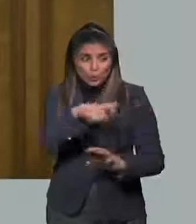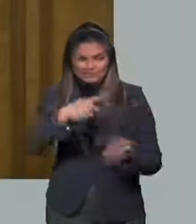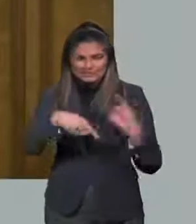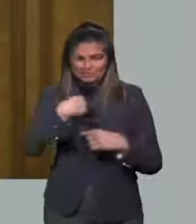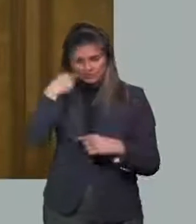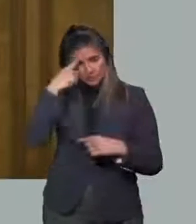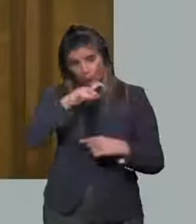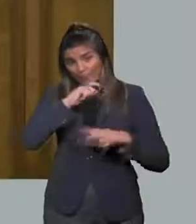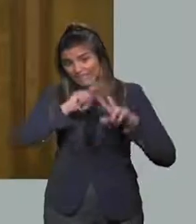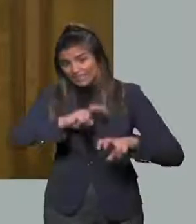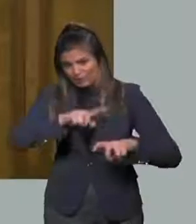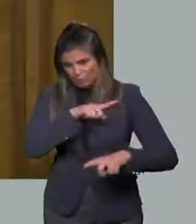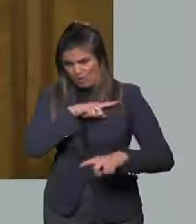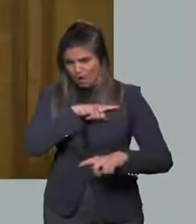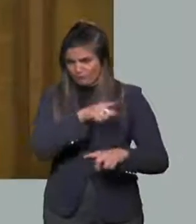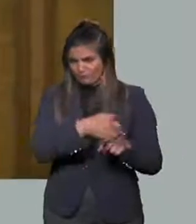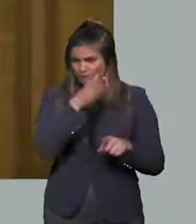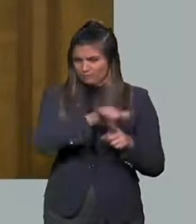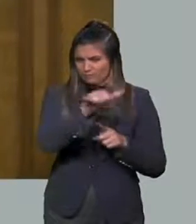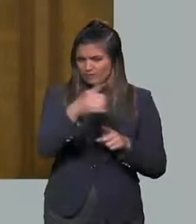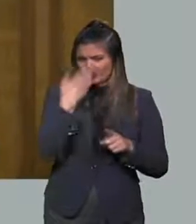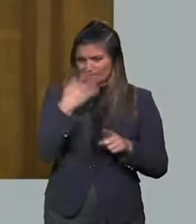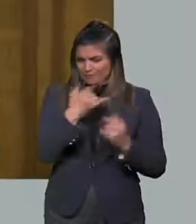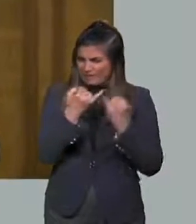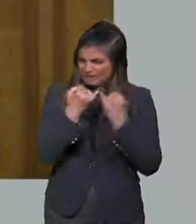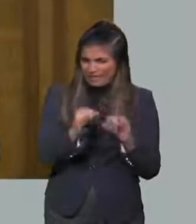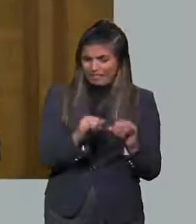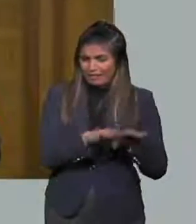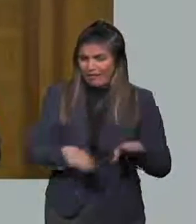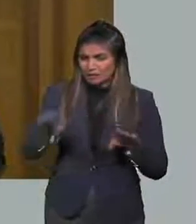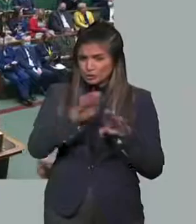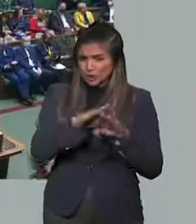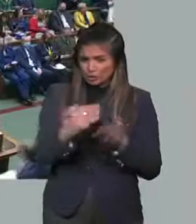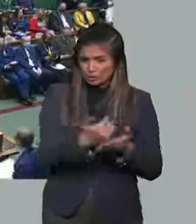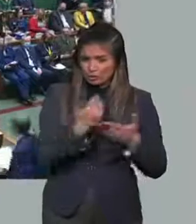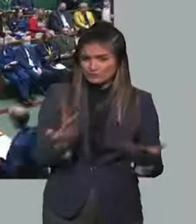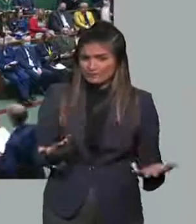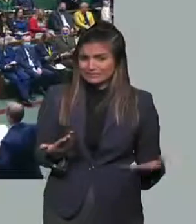now be an investigation into what sounds like a complete failure of national security?